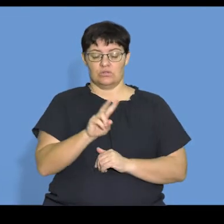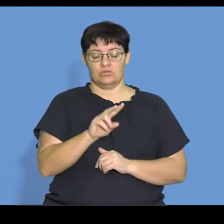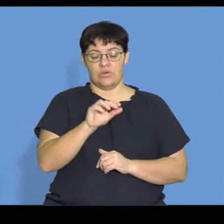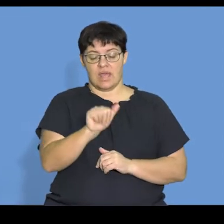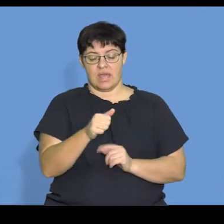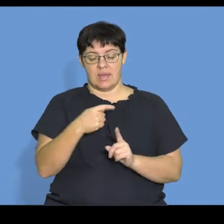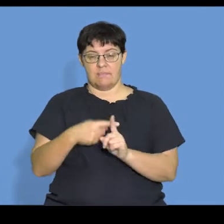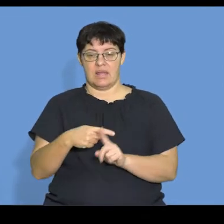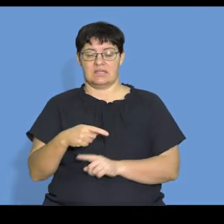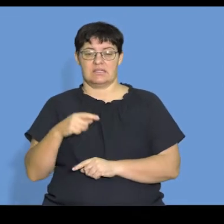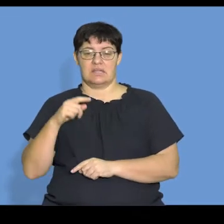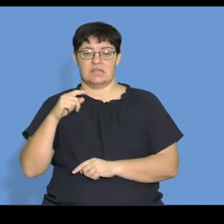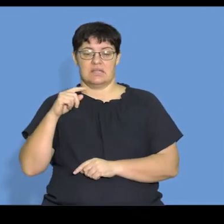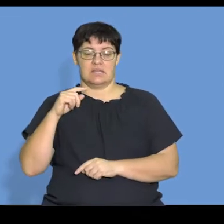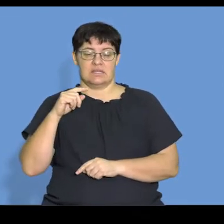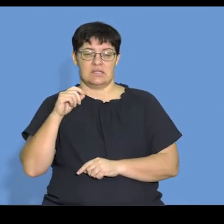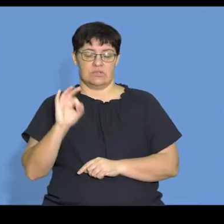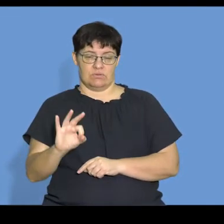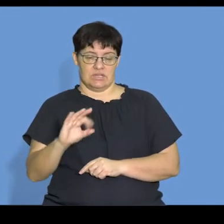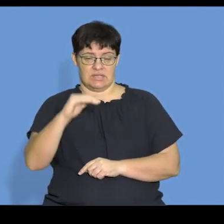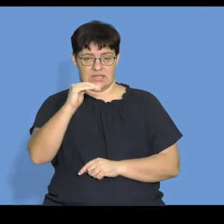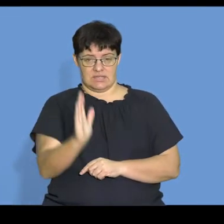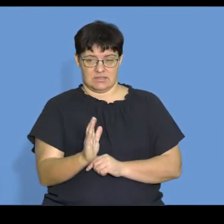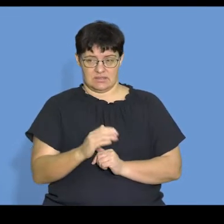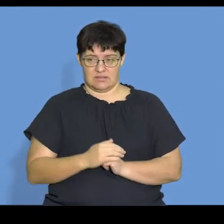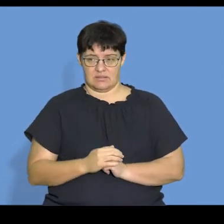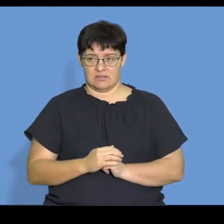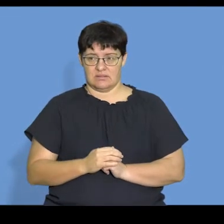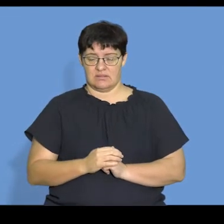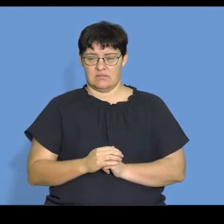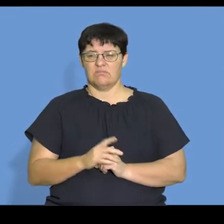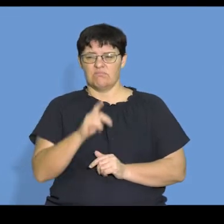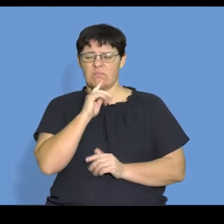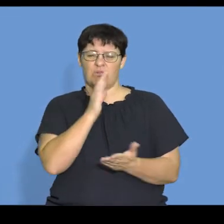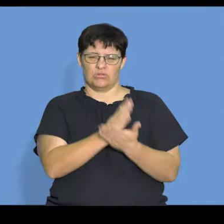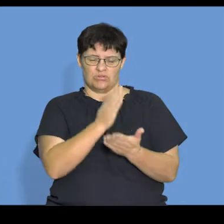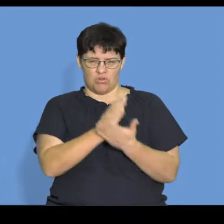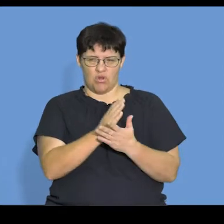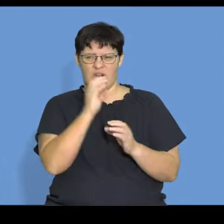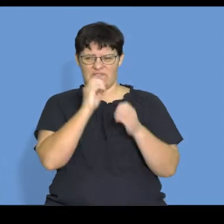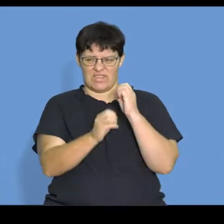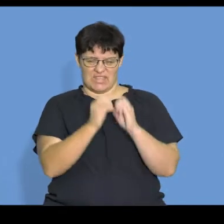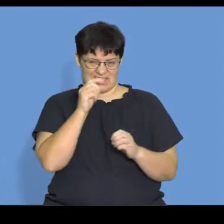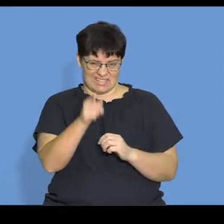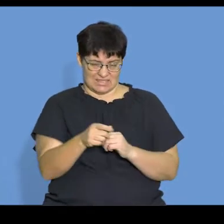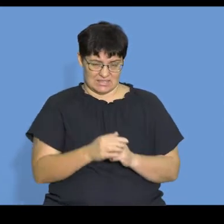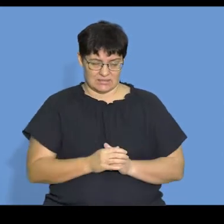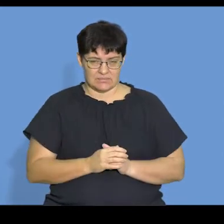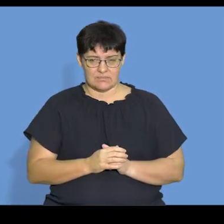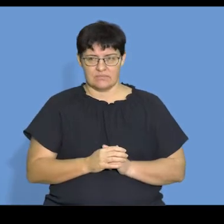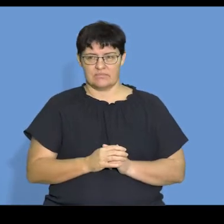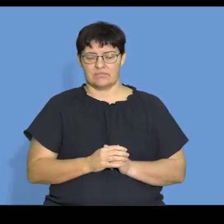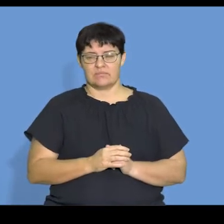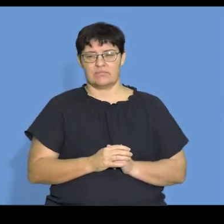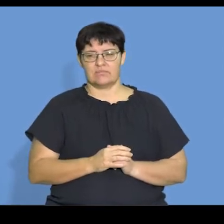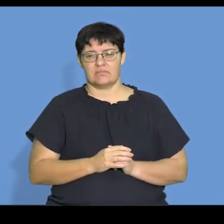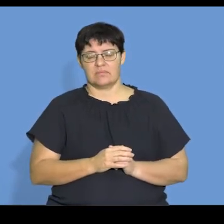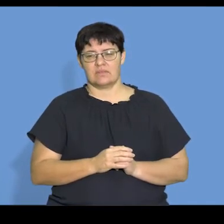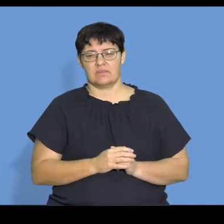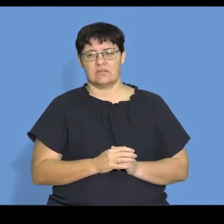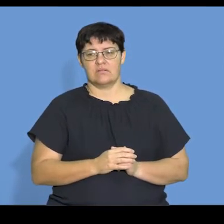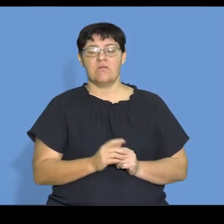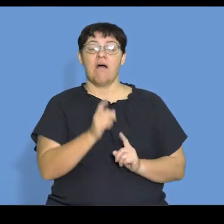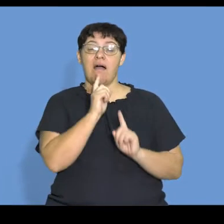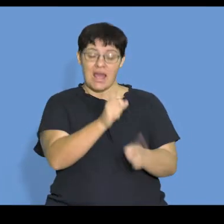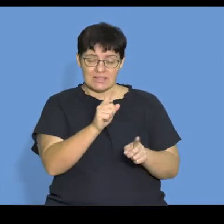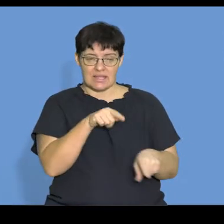2a plus 3. Right? So please just make sure that you correct that. Again, you test your answer